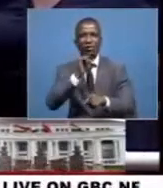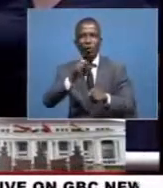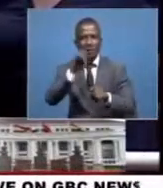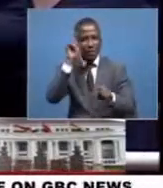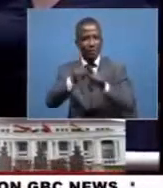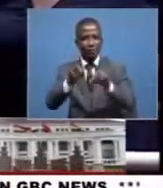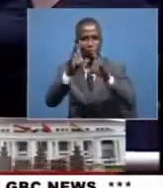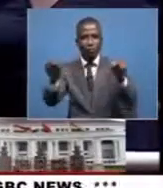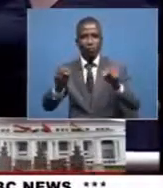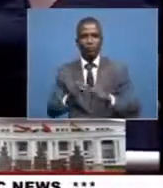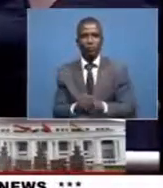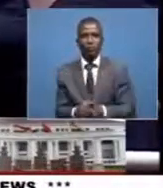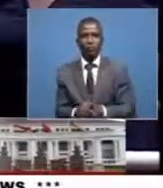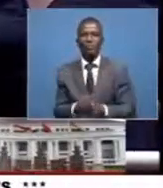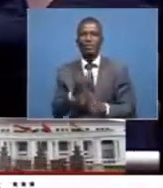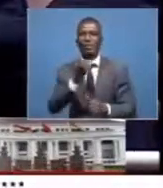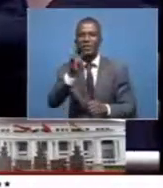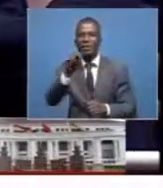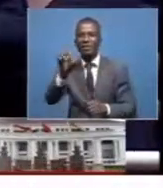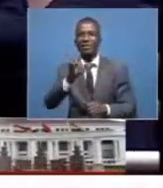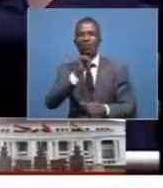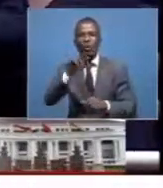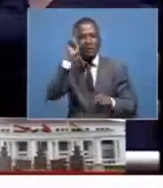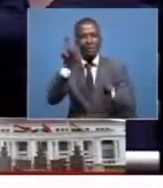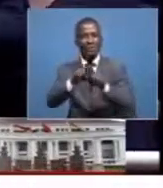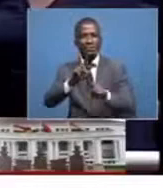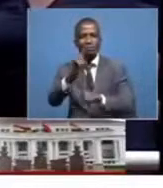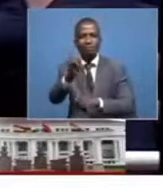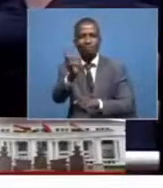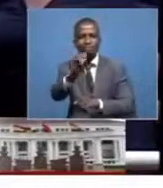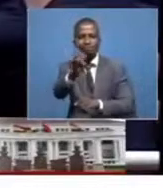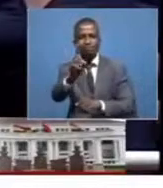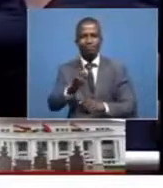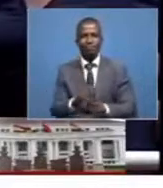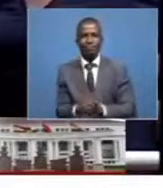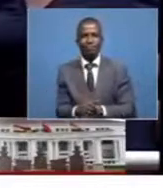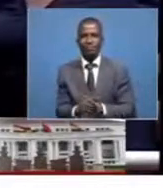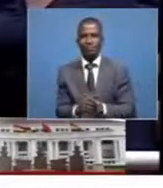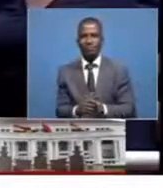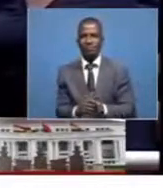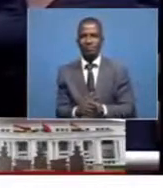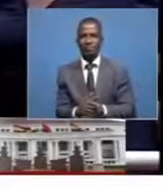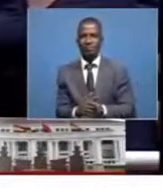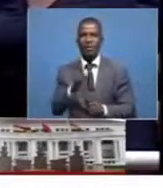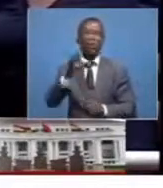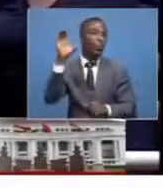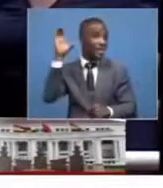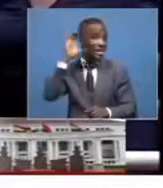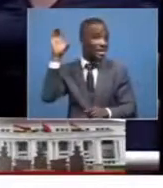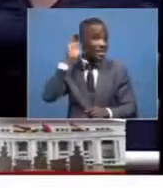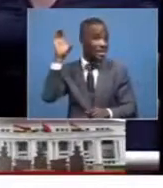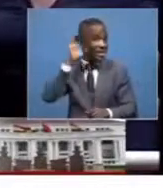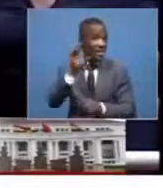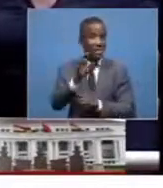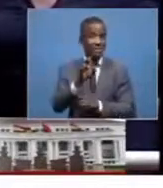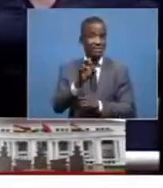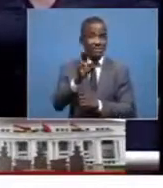Well, that's because then my question then would have been... You heard counsel for the petitioner